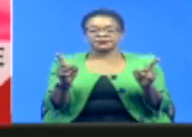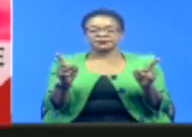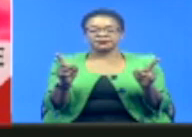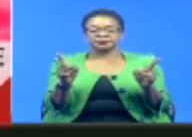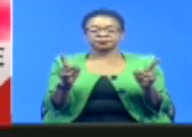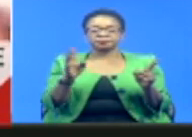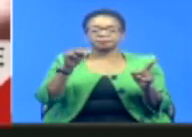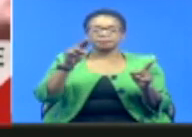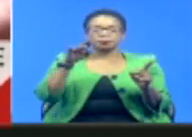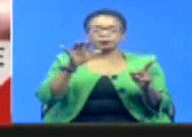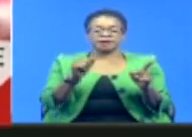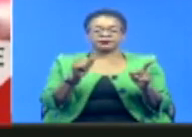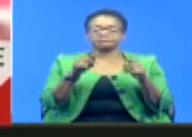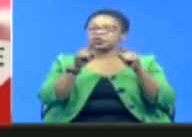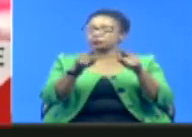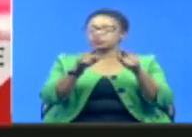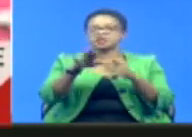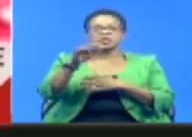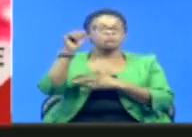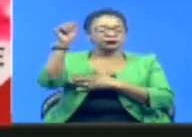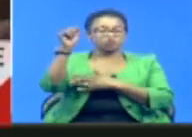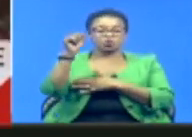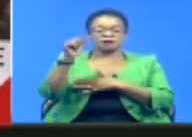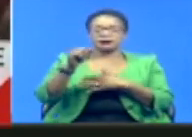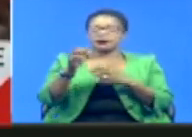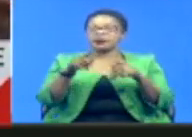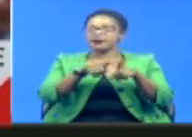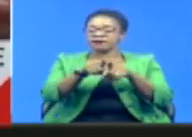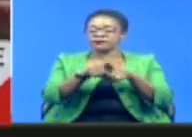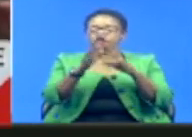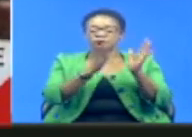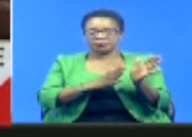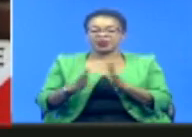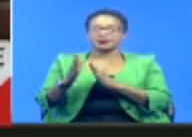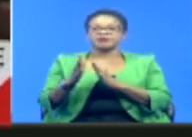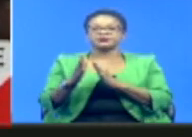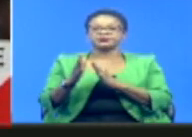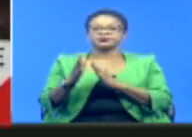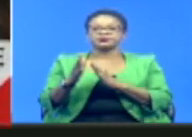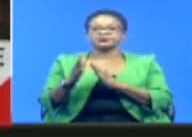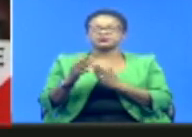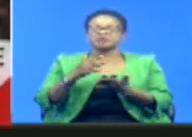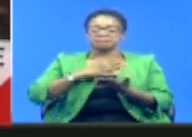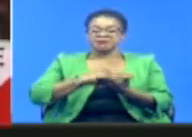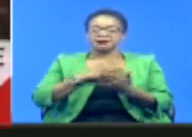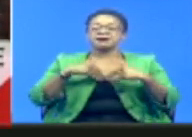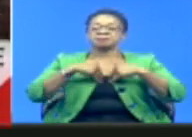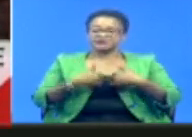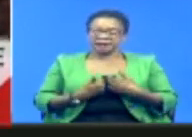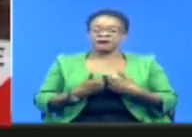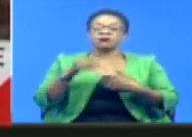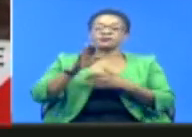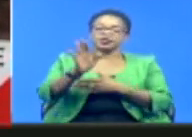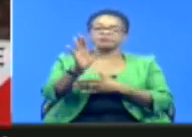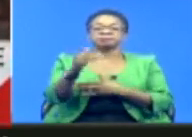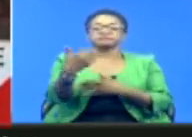Munya accuses his political rivals of planning the chaos. Because enough is enough. I am tired of being followed by